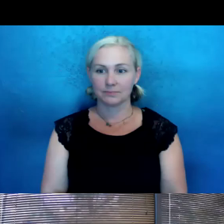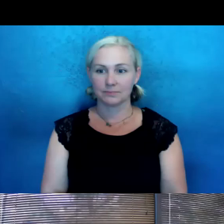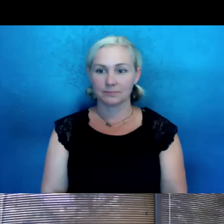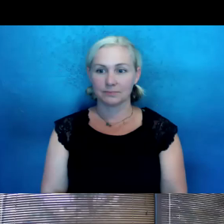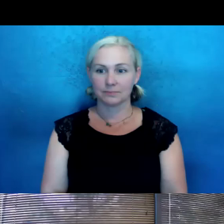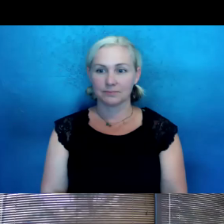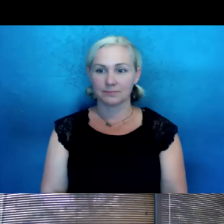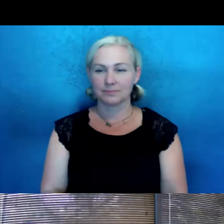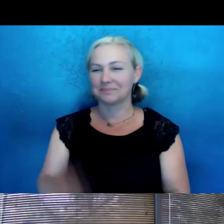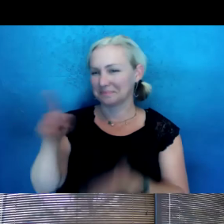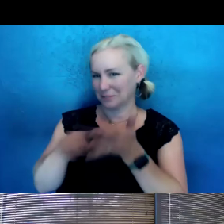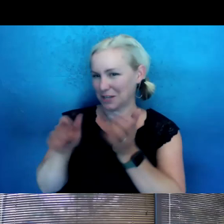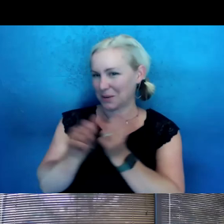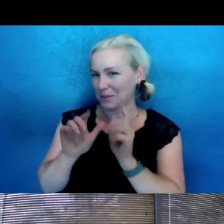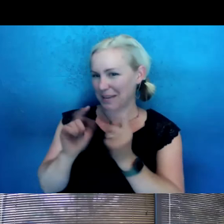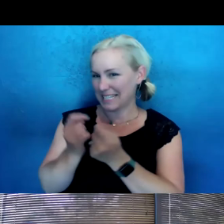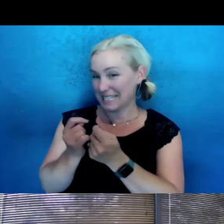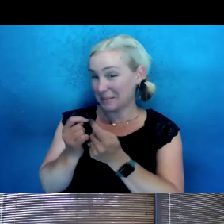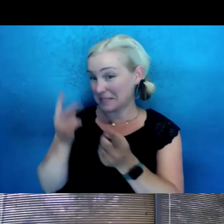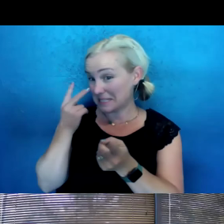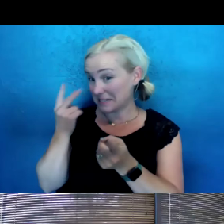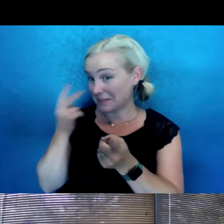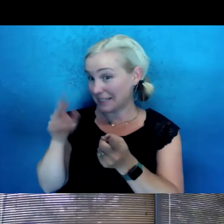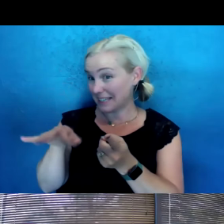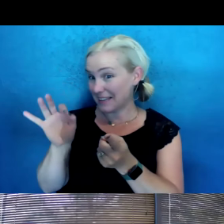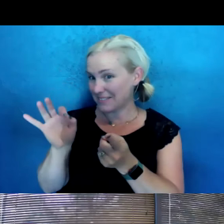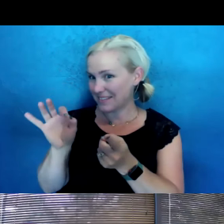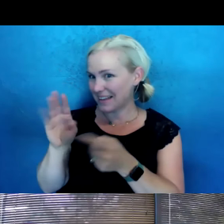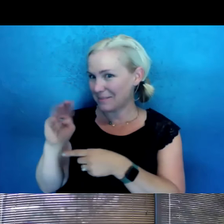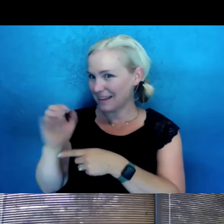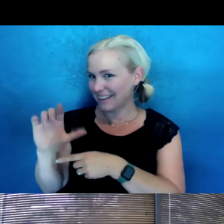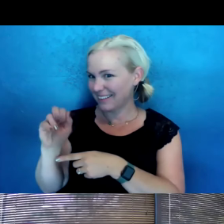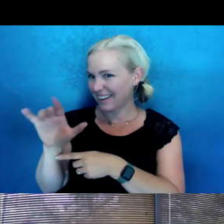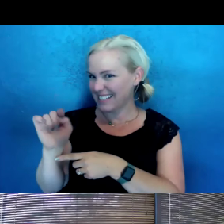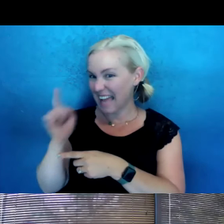Let me check with my team and see if you see Michael Costa in our 224 participants.